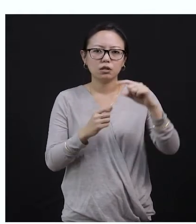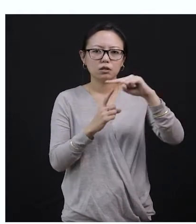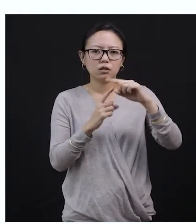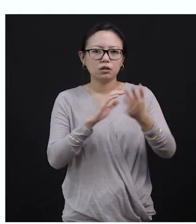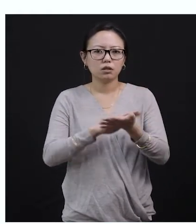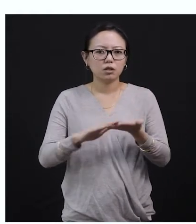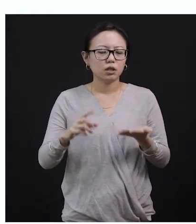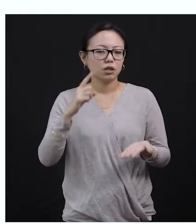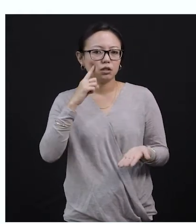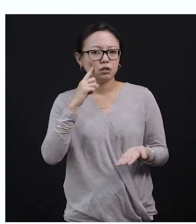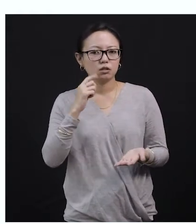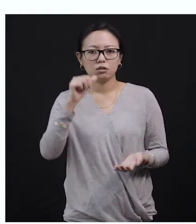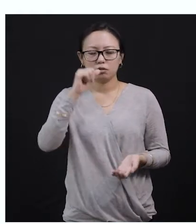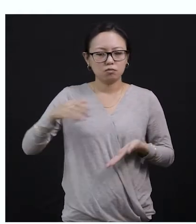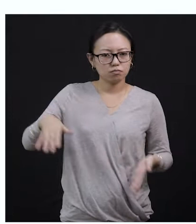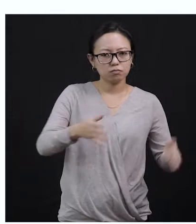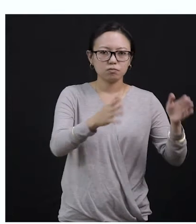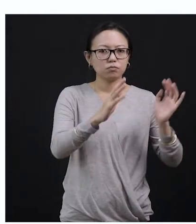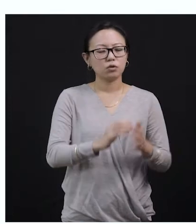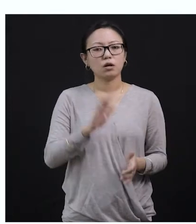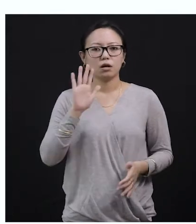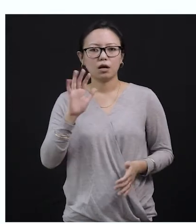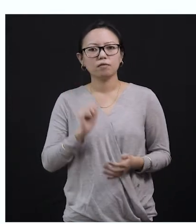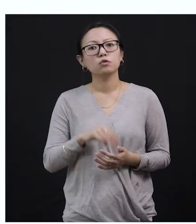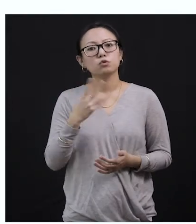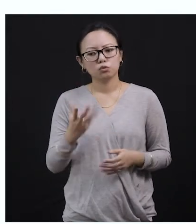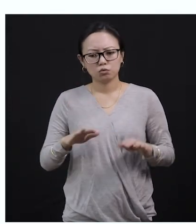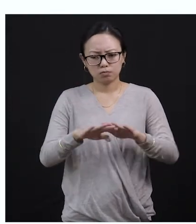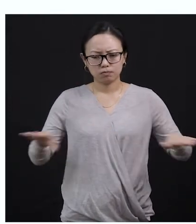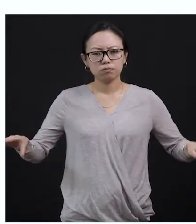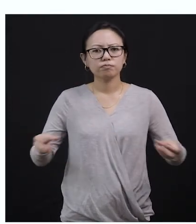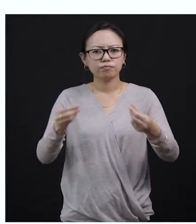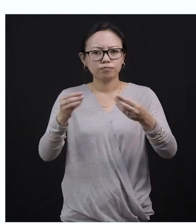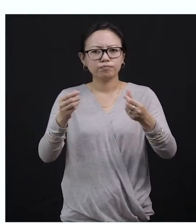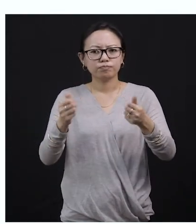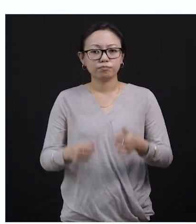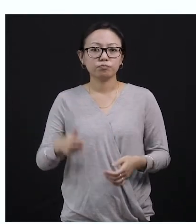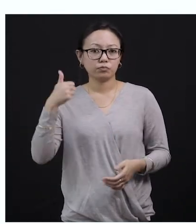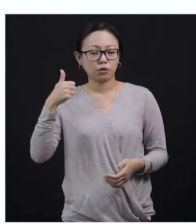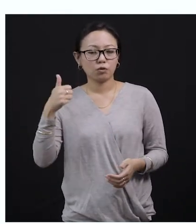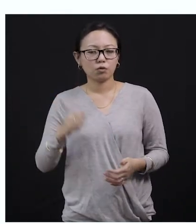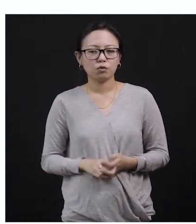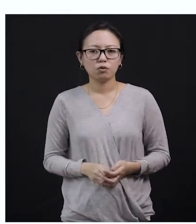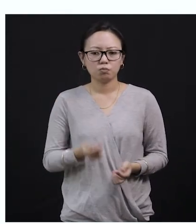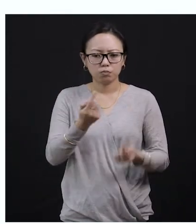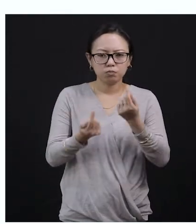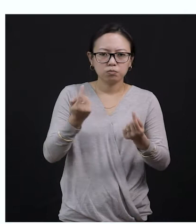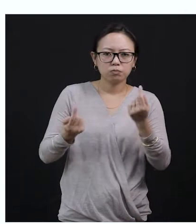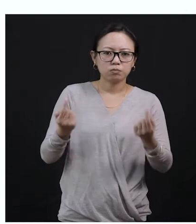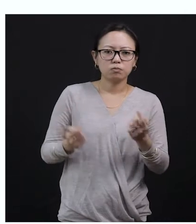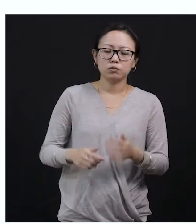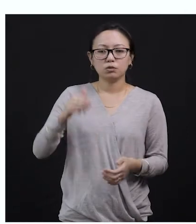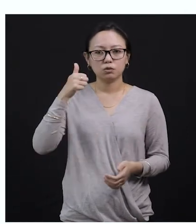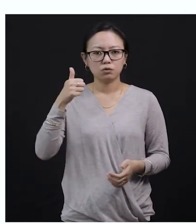Bhagirathi, their soil was fertile and they could grow good crops for their kingdom. So because of that,